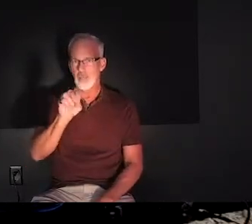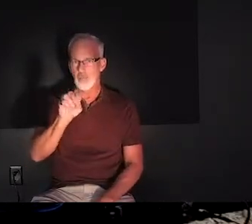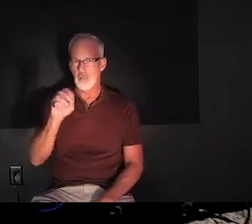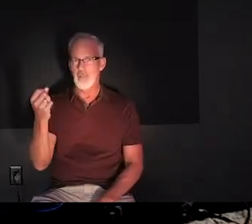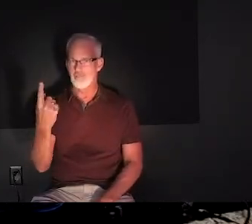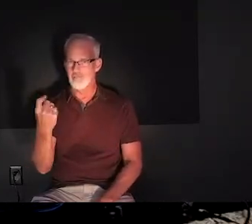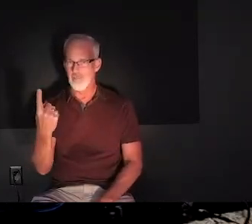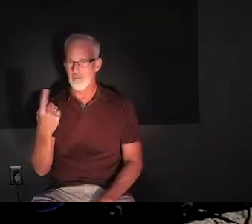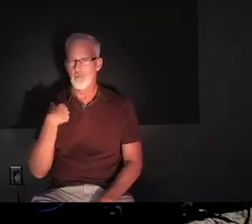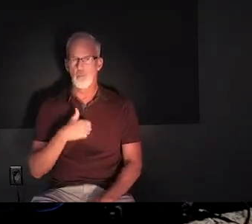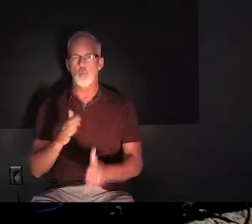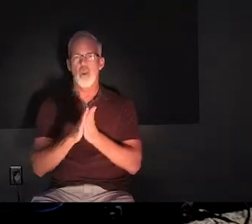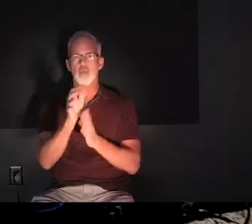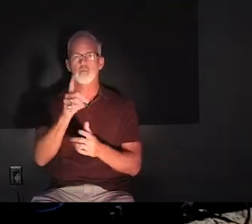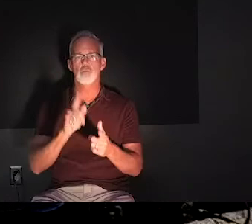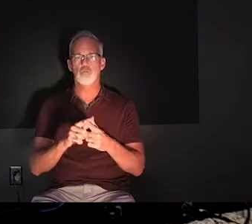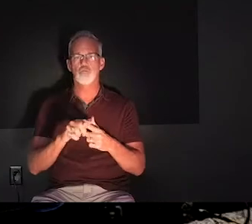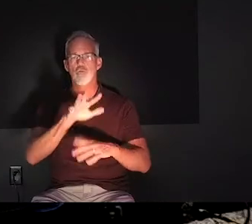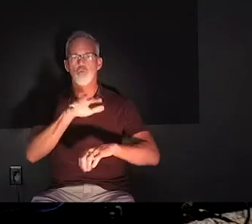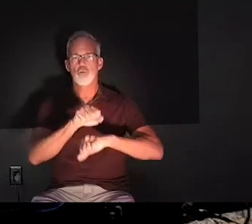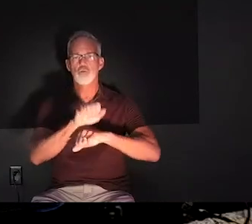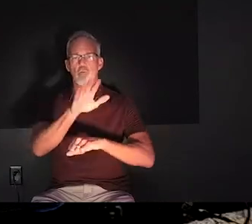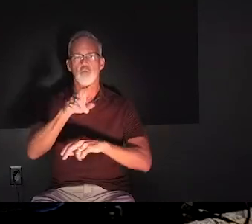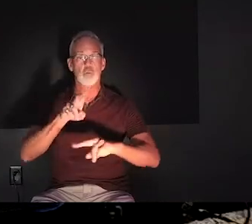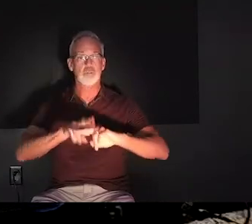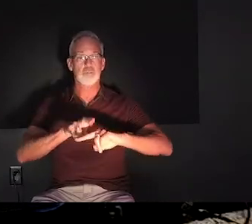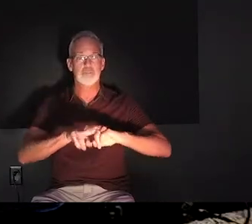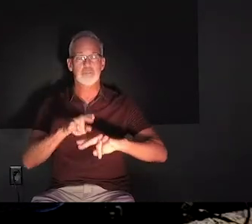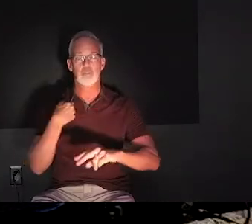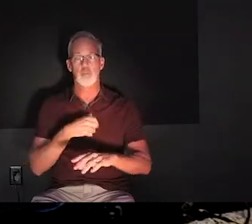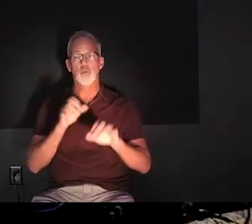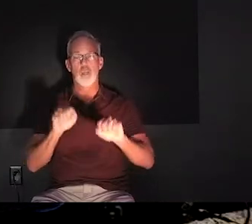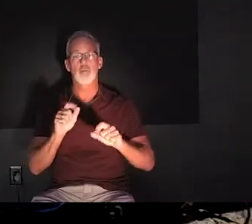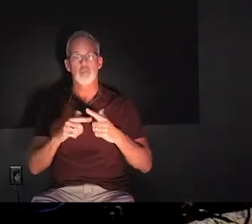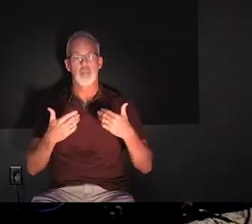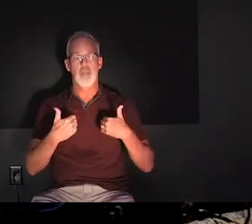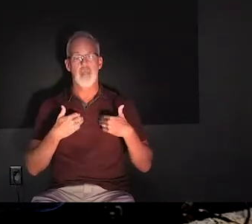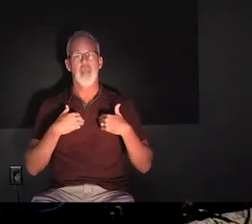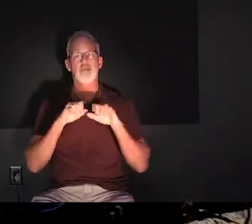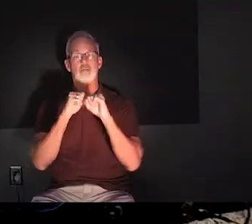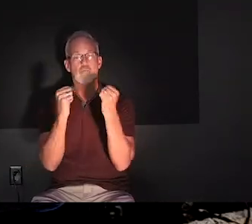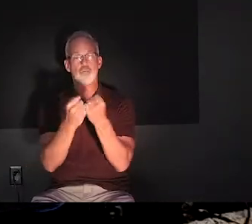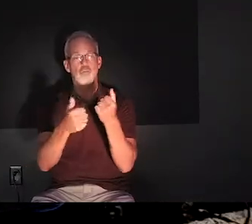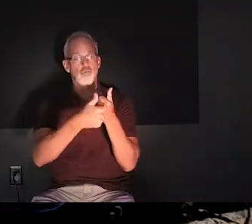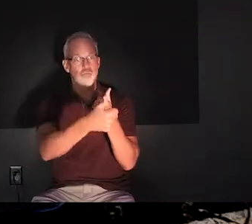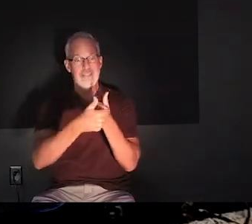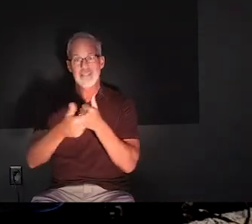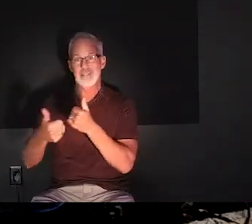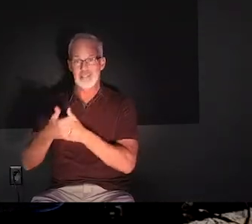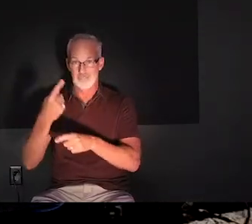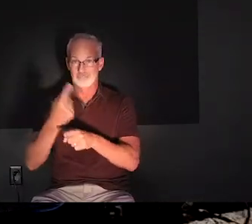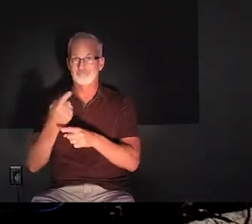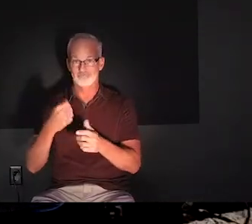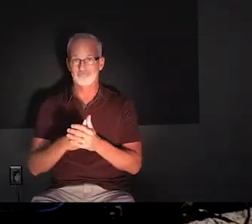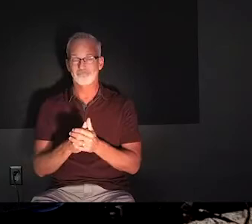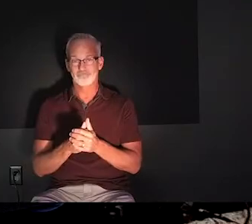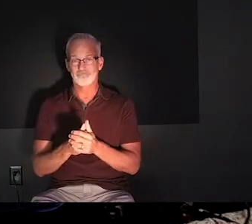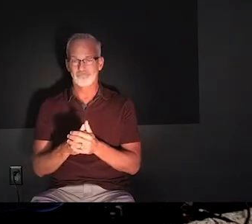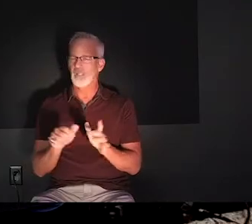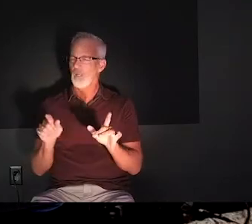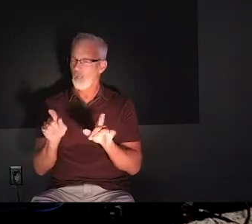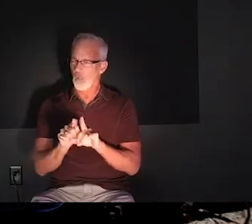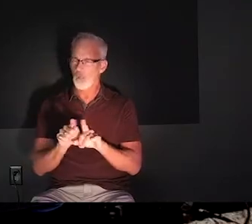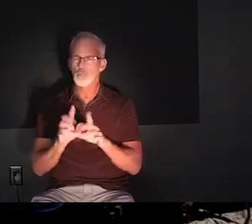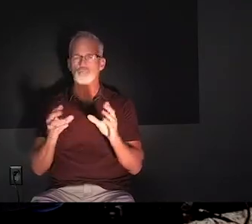ask you to reserve seating so that we're able to accommodate everyone with appropriate social distancing. Additionally, it's